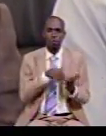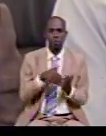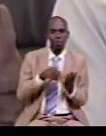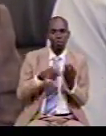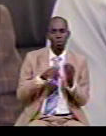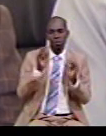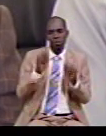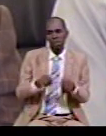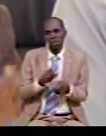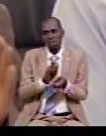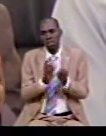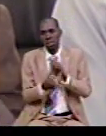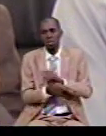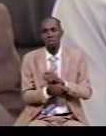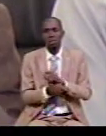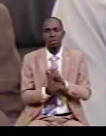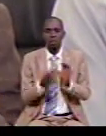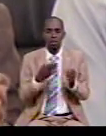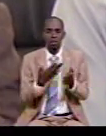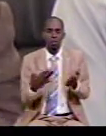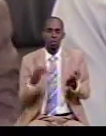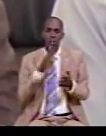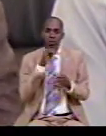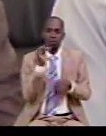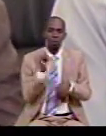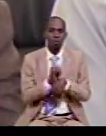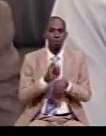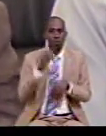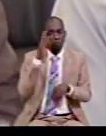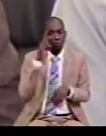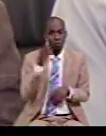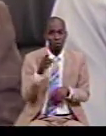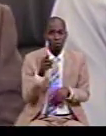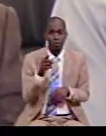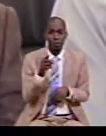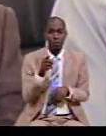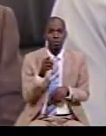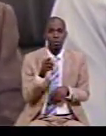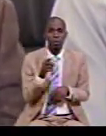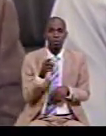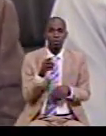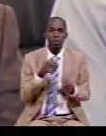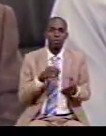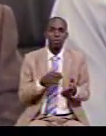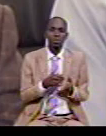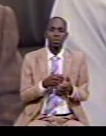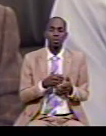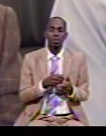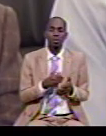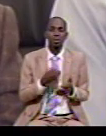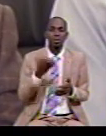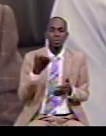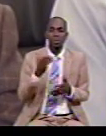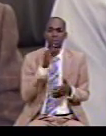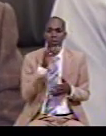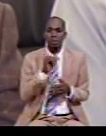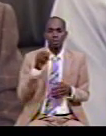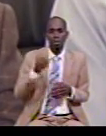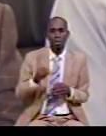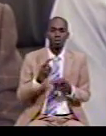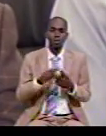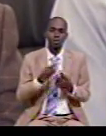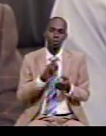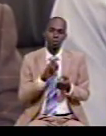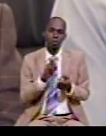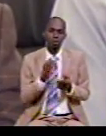it stands to reason that there is a need to change and then see what you can do. And in